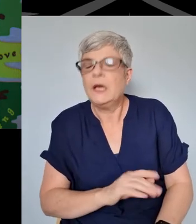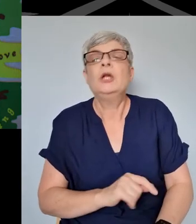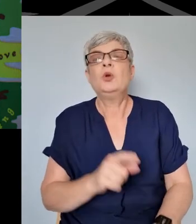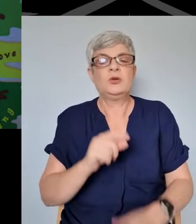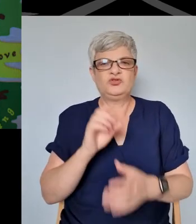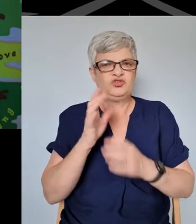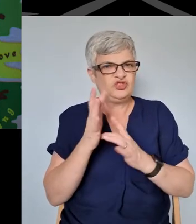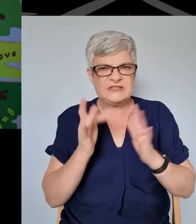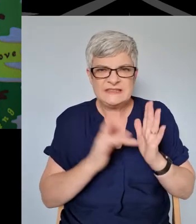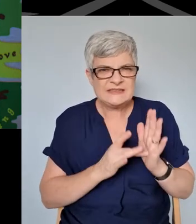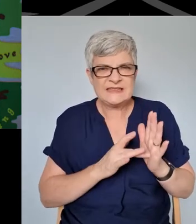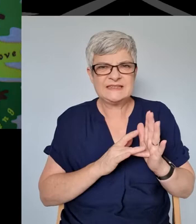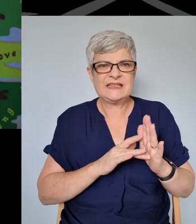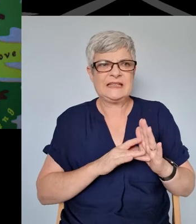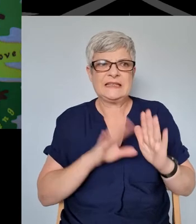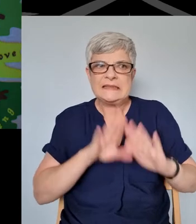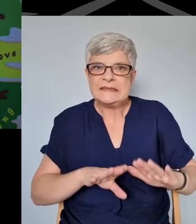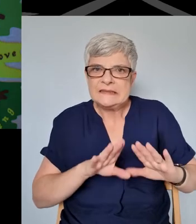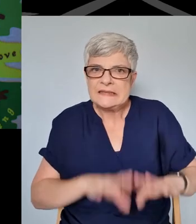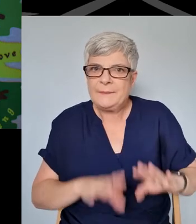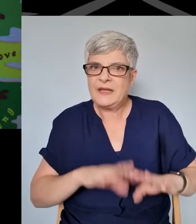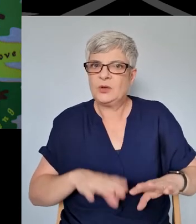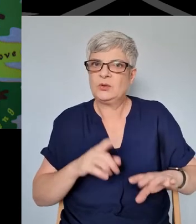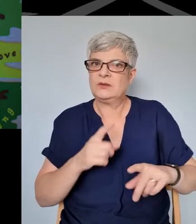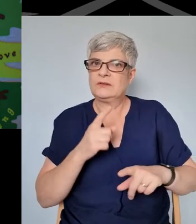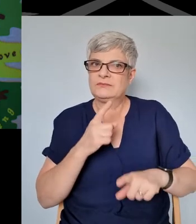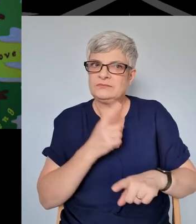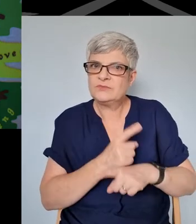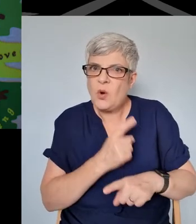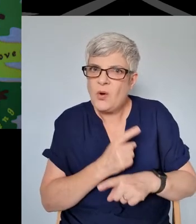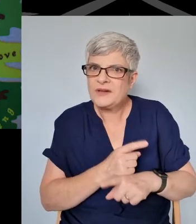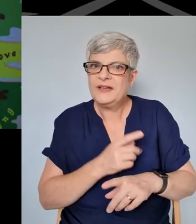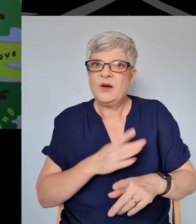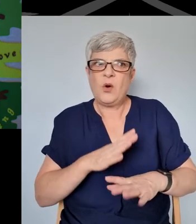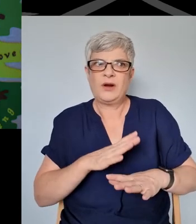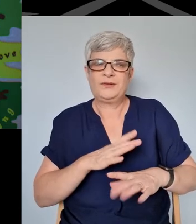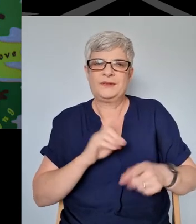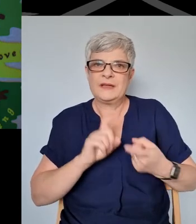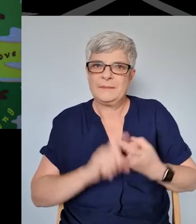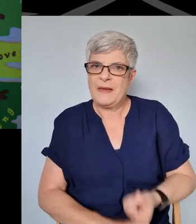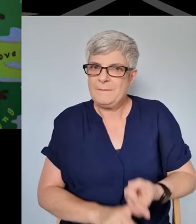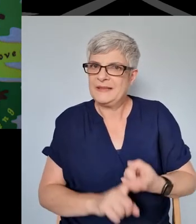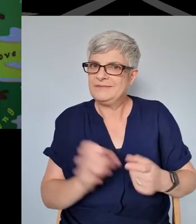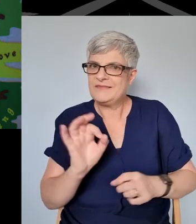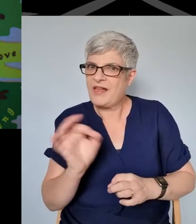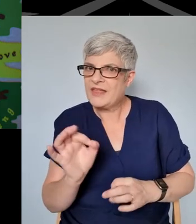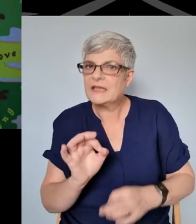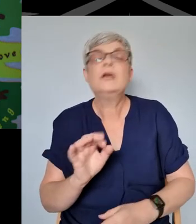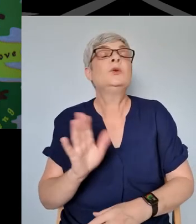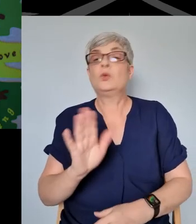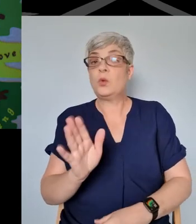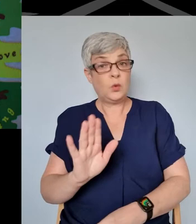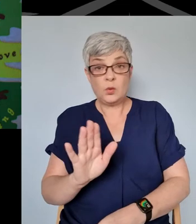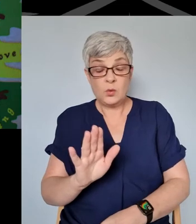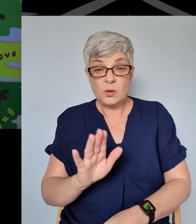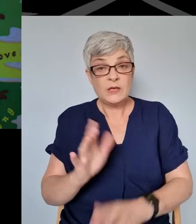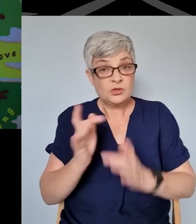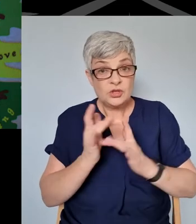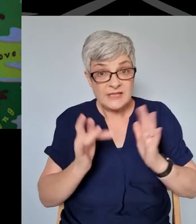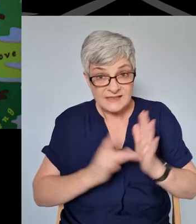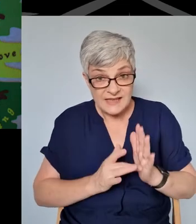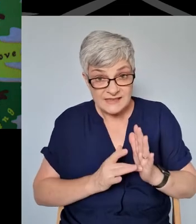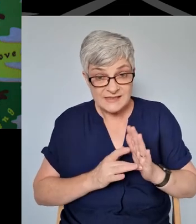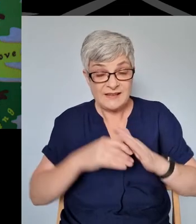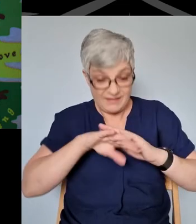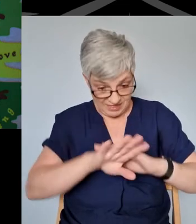Not a Jesus who toned things down, or a Jesus who was commitment light. Rather, the Jesus that we